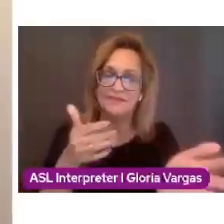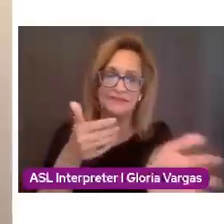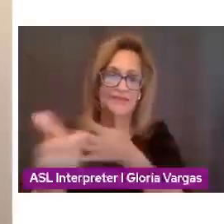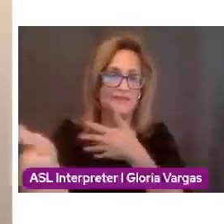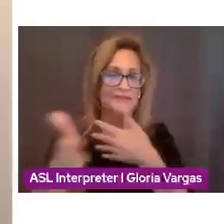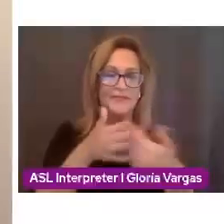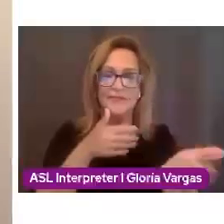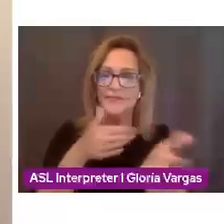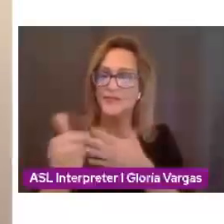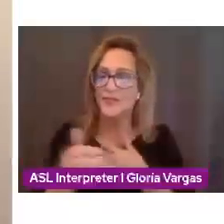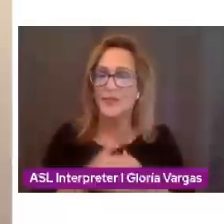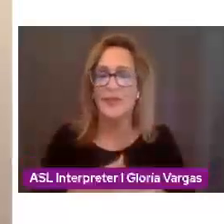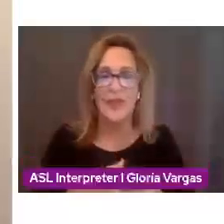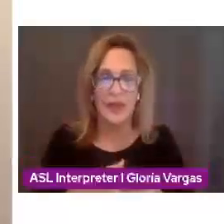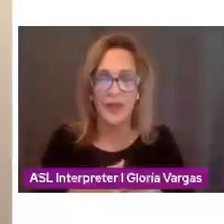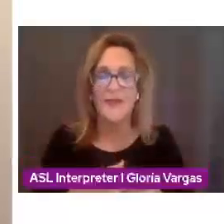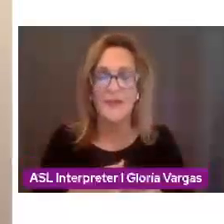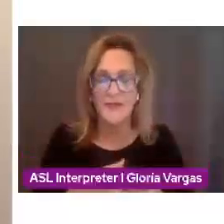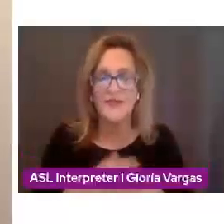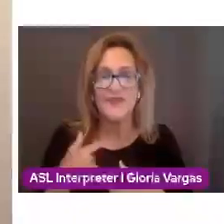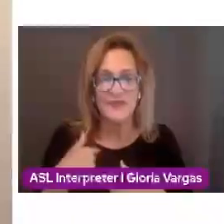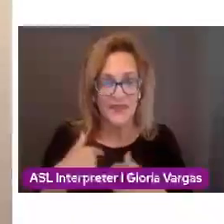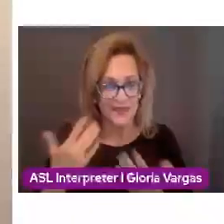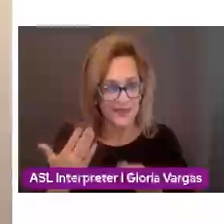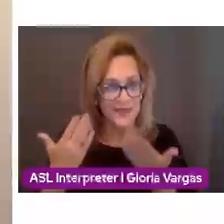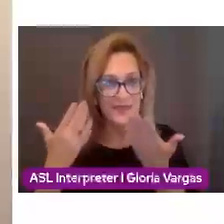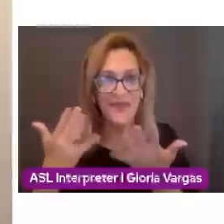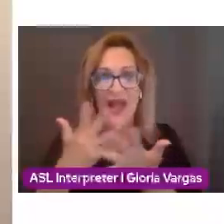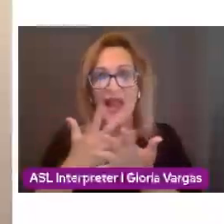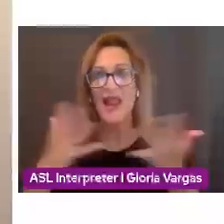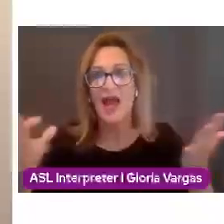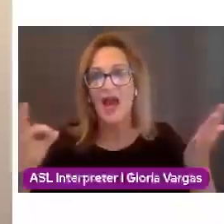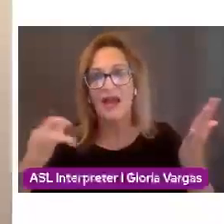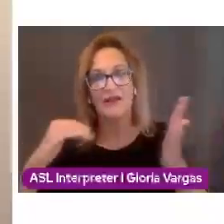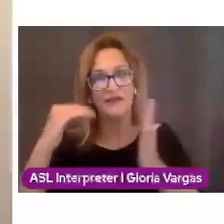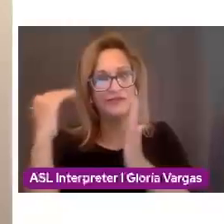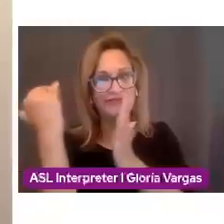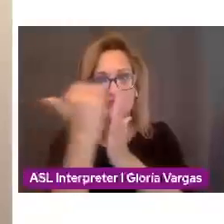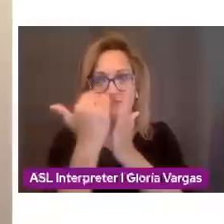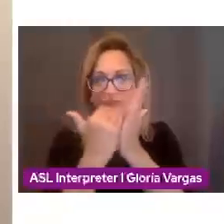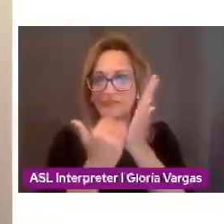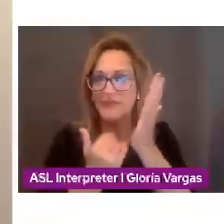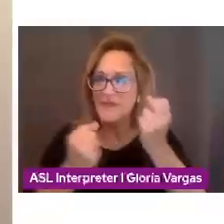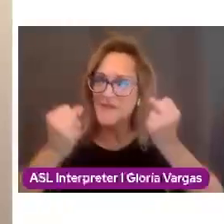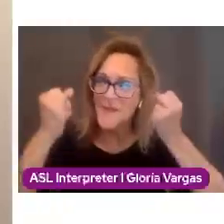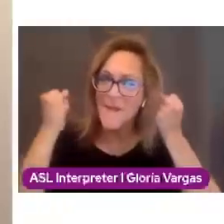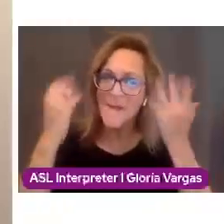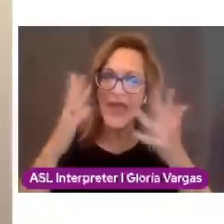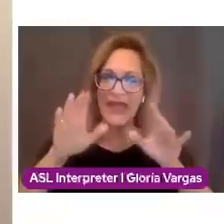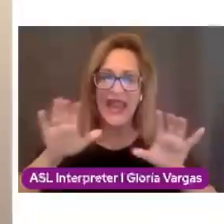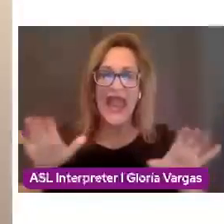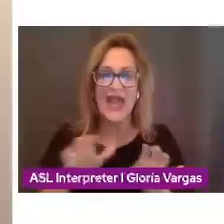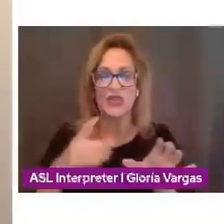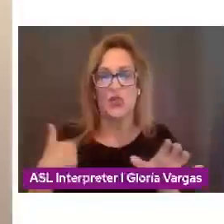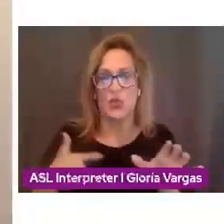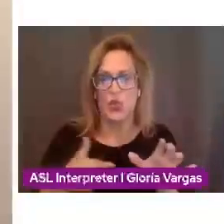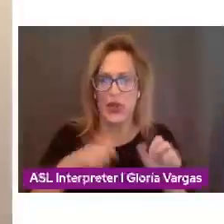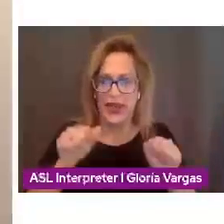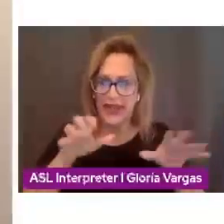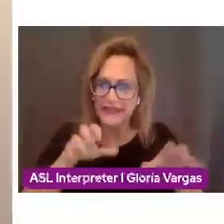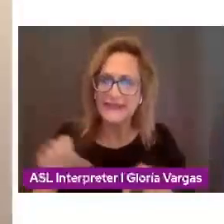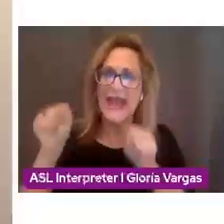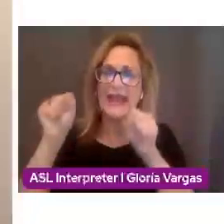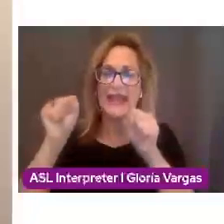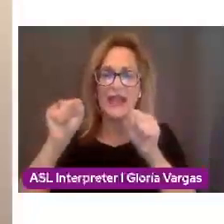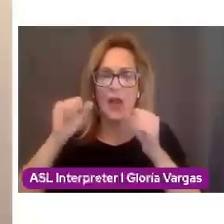have proposed a long suite of actions that I believe that we can take or begin to explore taking